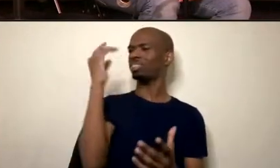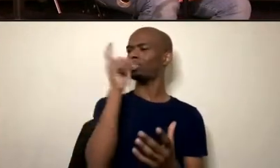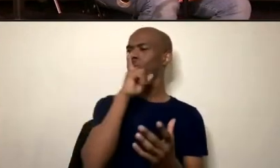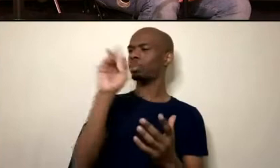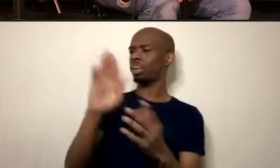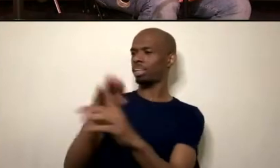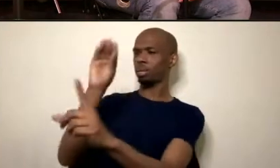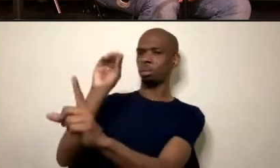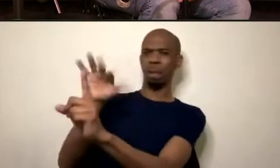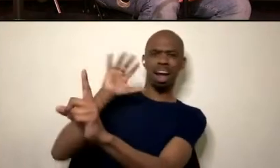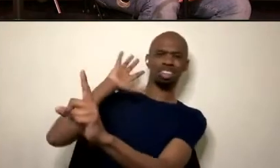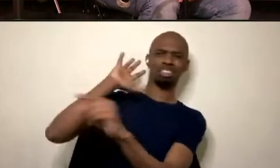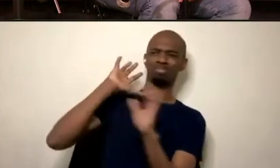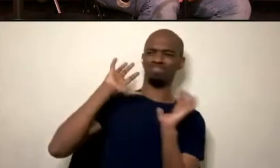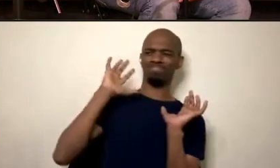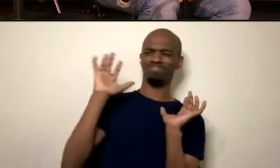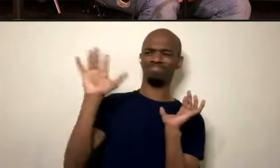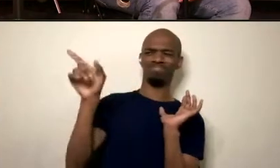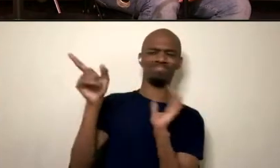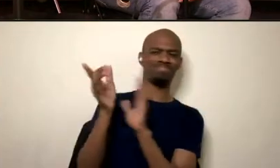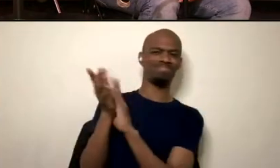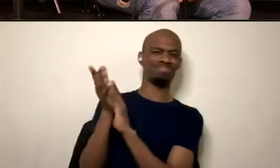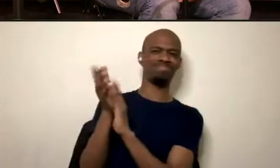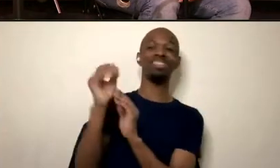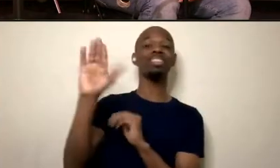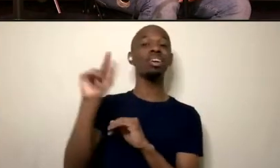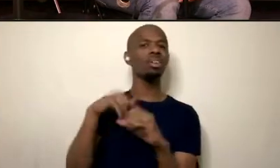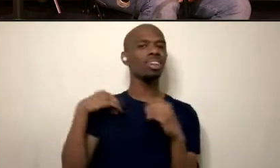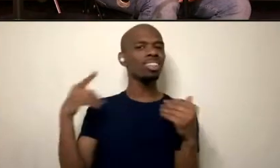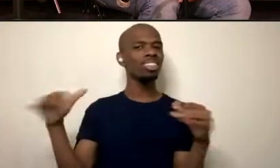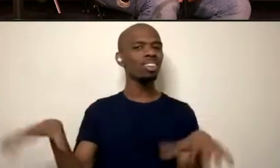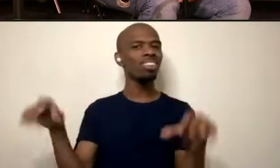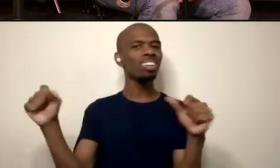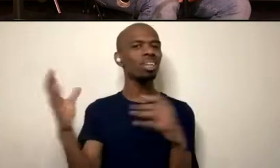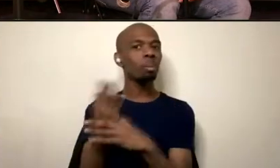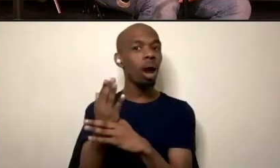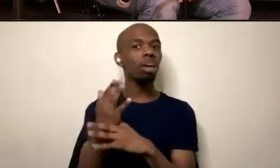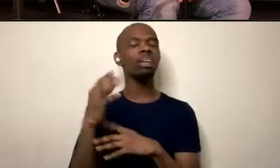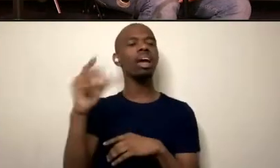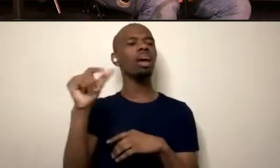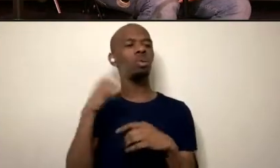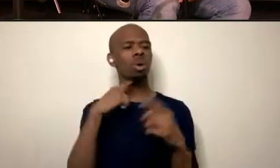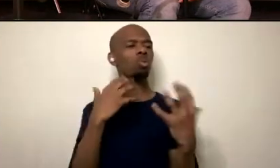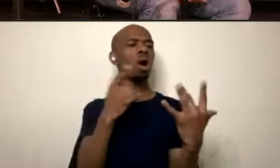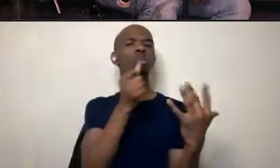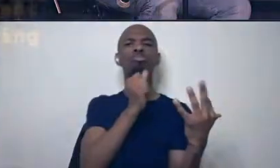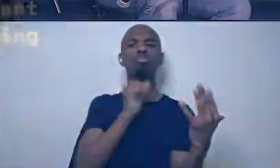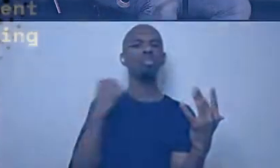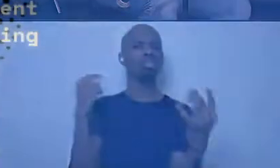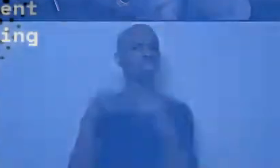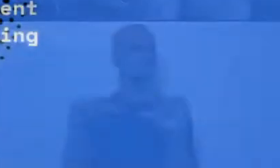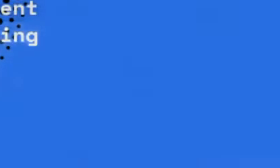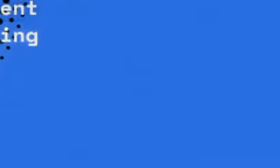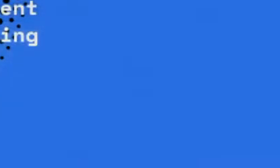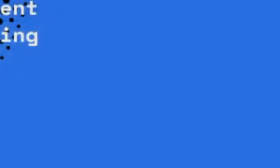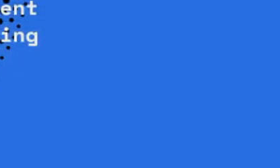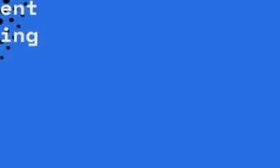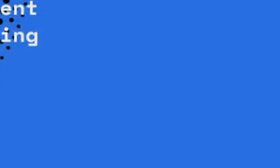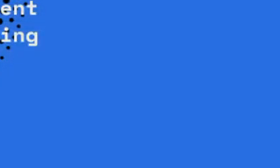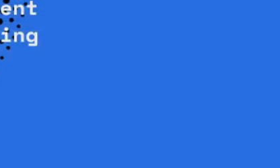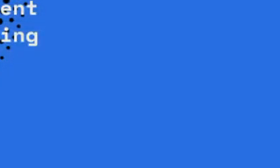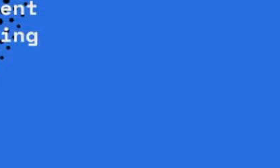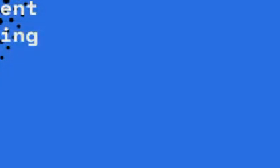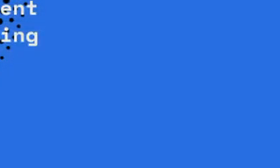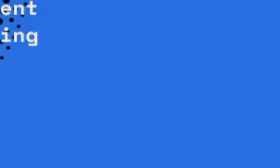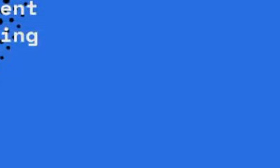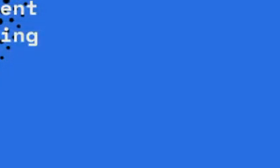Let's all take a break. Let's give folks a chance to get us all set up, and hopefully we'll see you back here in just a bit. Thanks. Thank you all. Thank